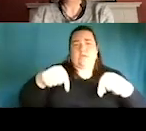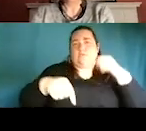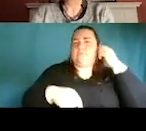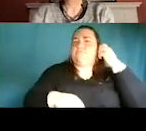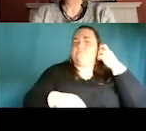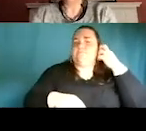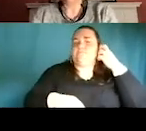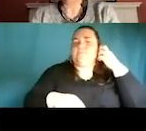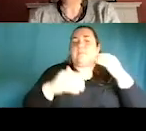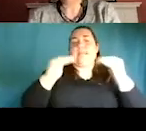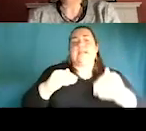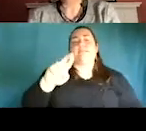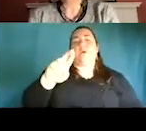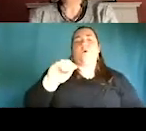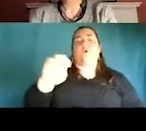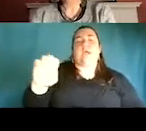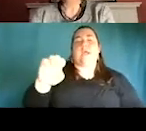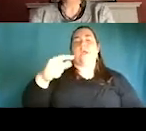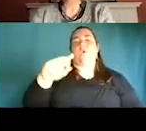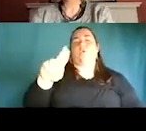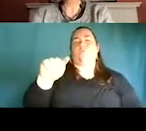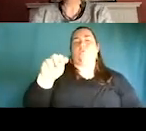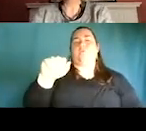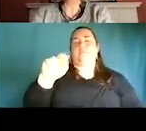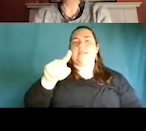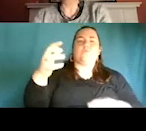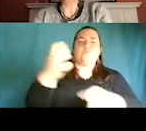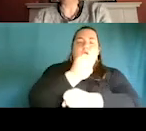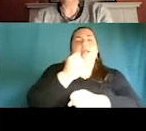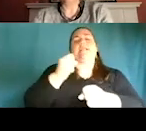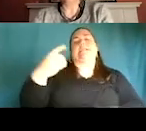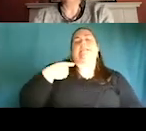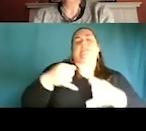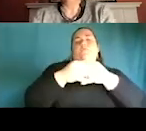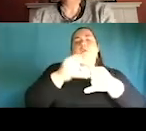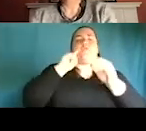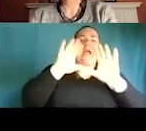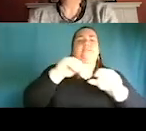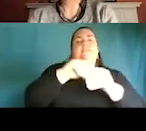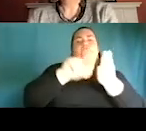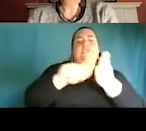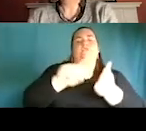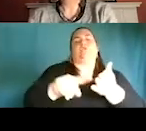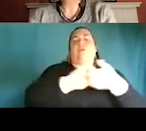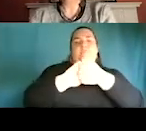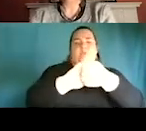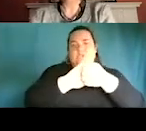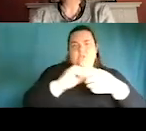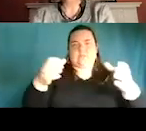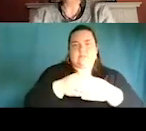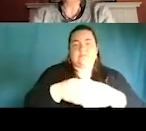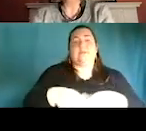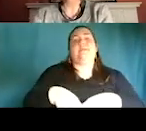Next, ROA Gutman is the winner of the Dean's Award for Excellence in Research Collaboration. Professor